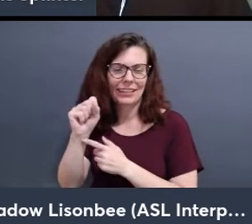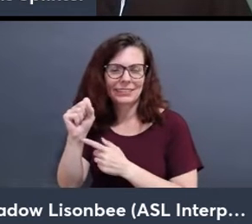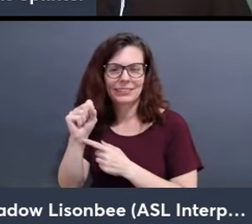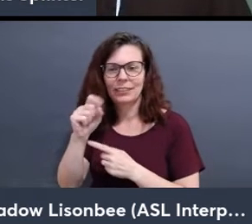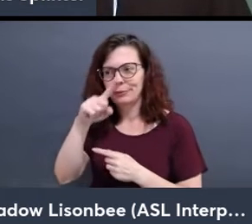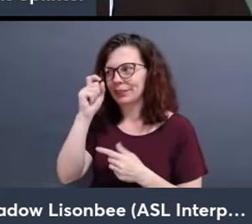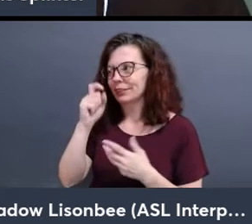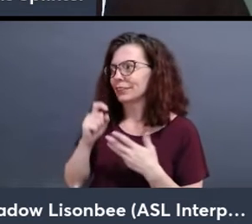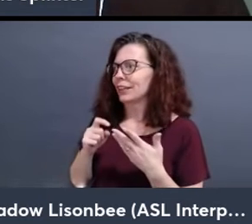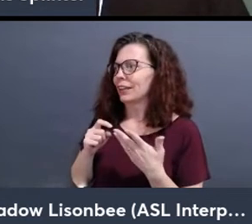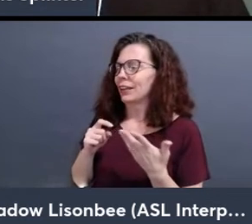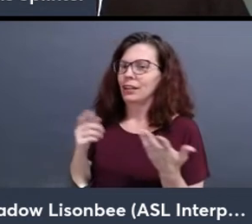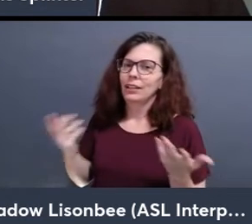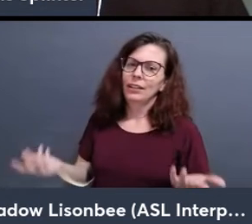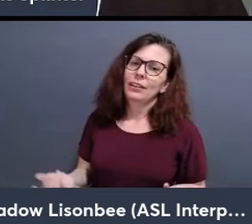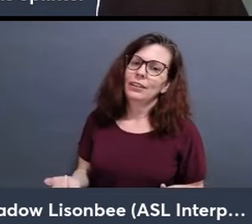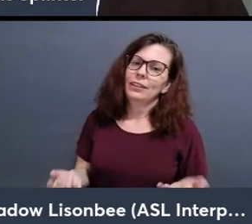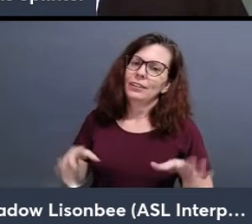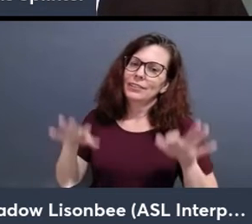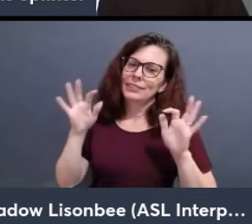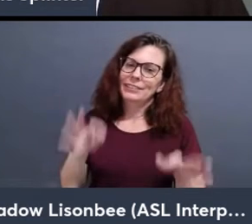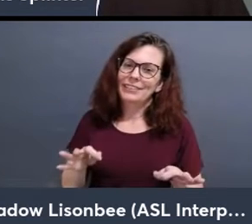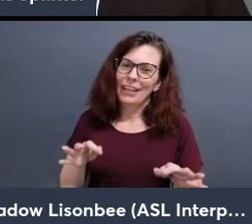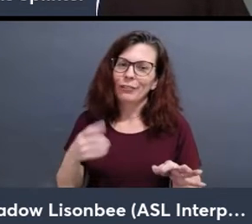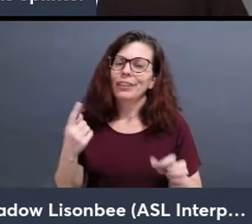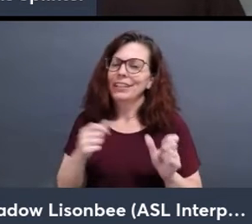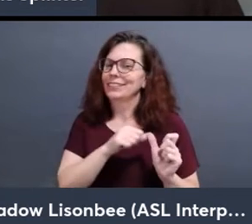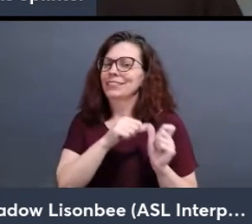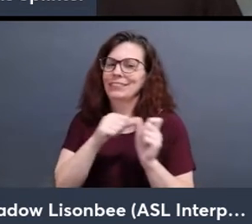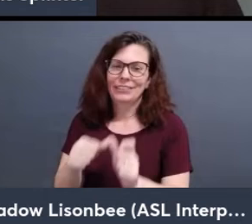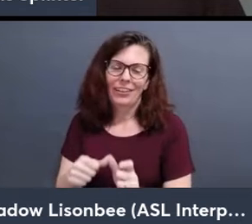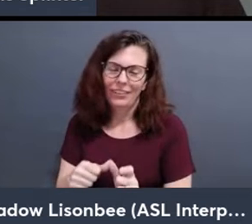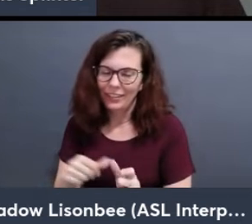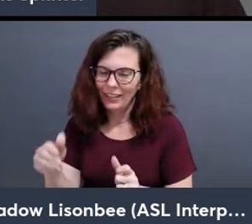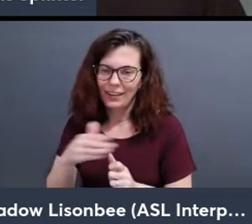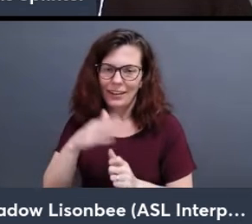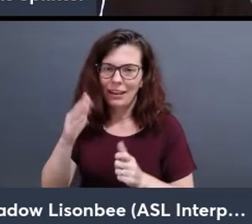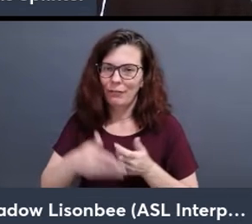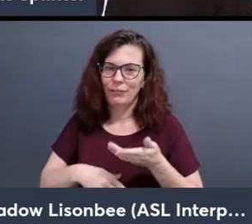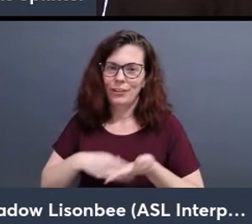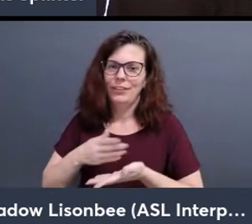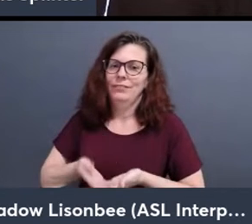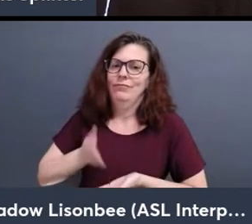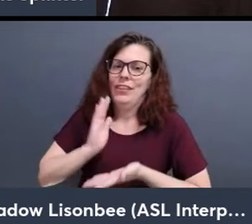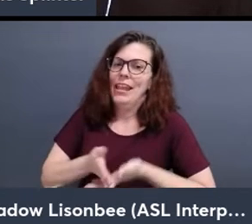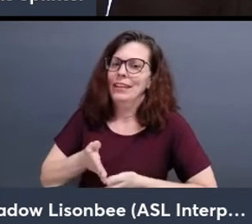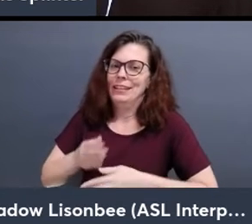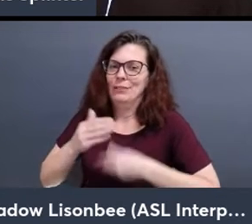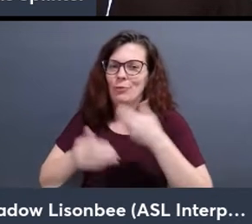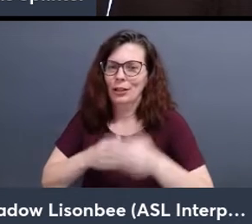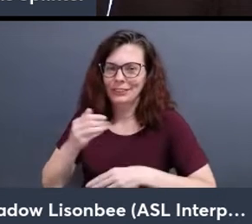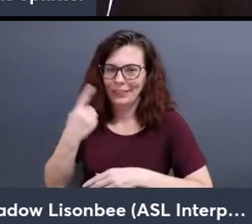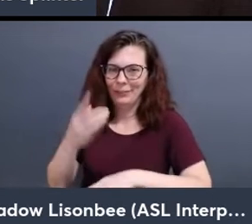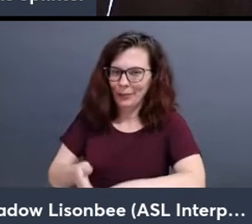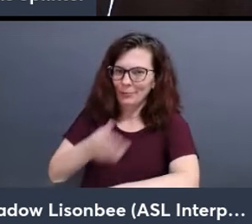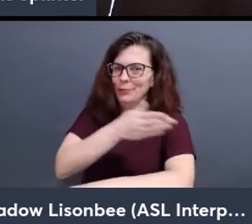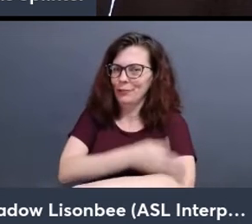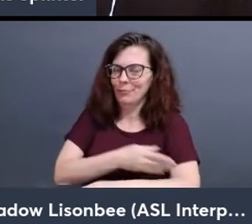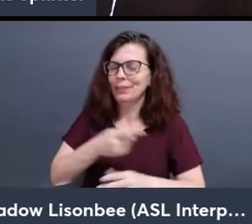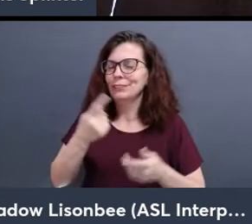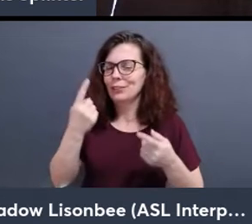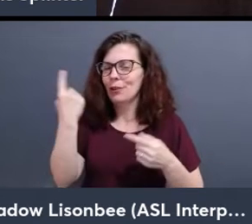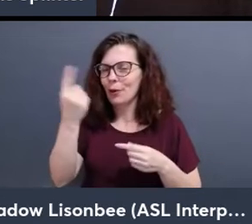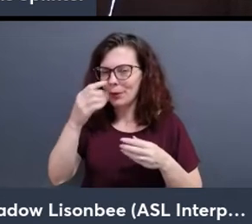because it's definitely something that's a constant, never-ending improvement process. So make sure you're thinking about security as you are